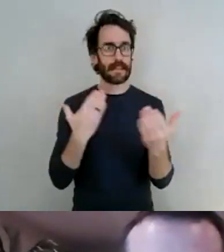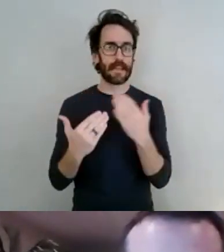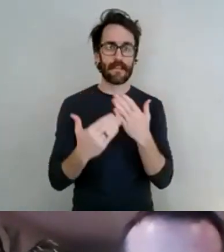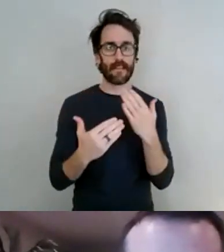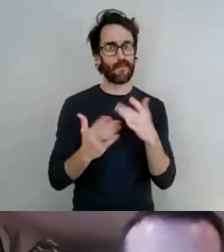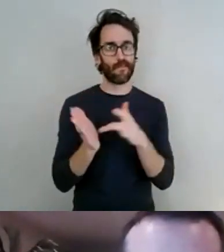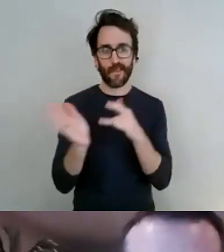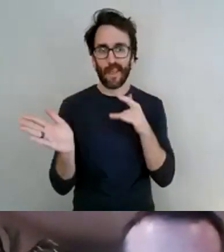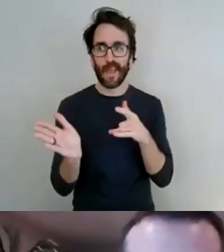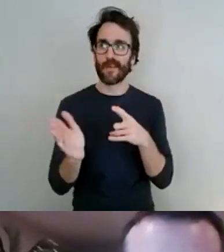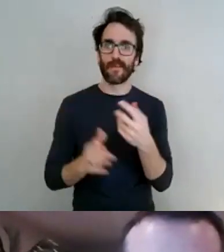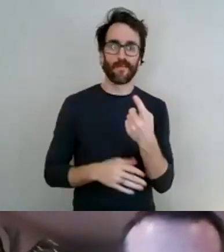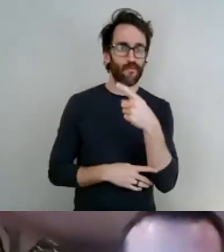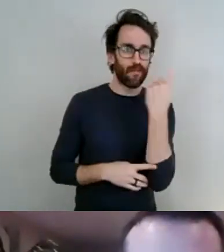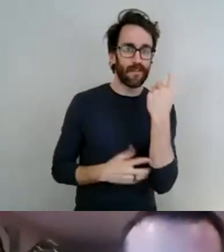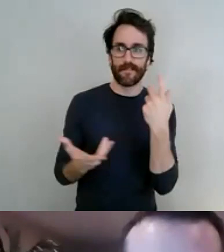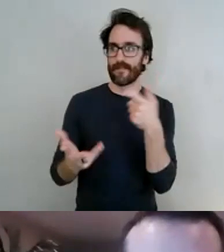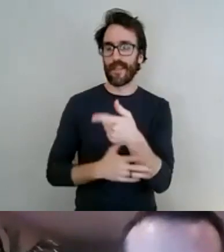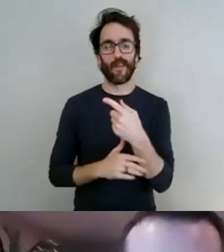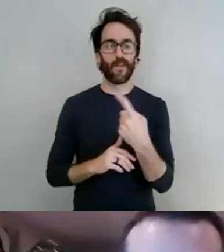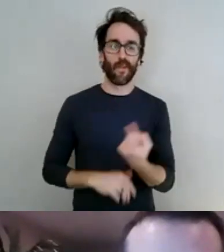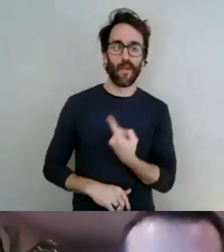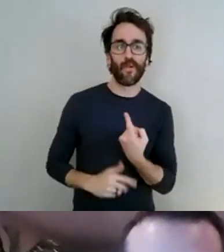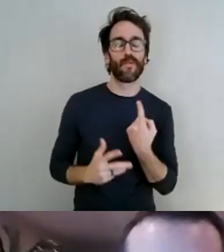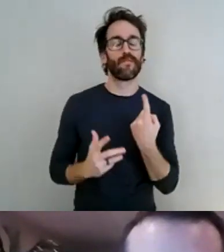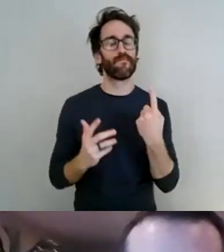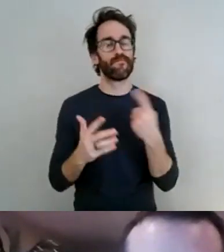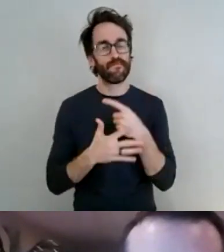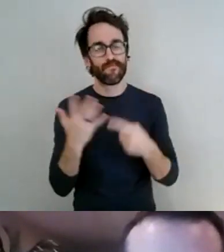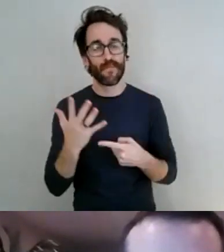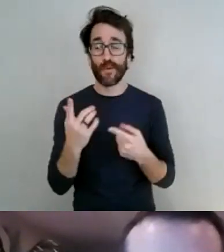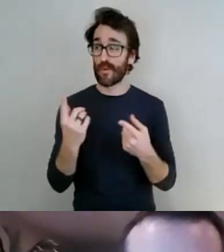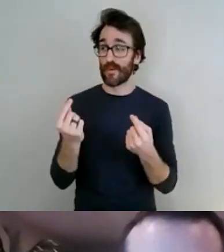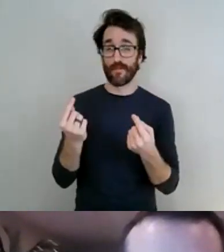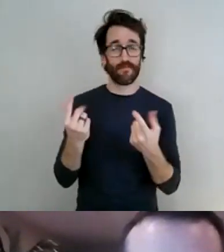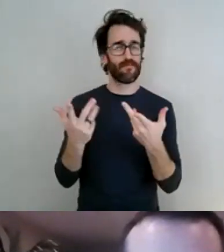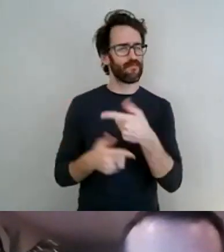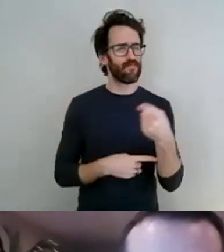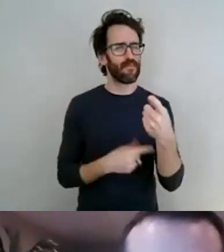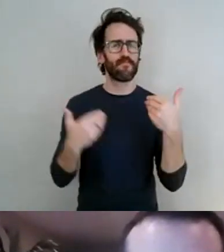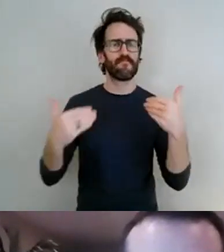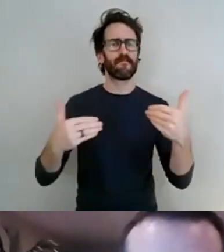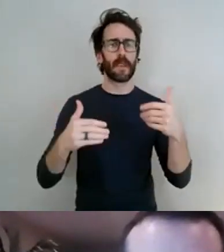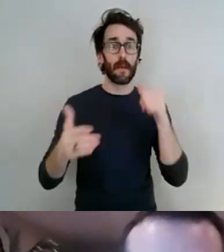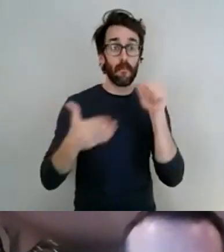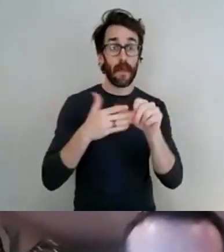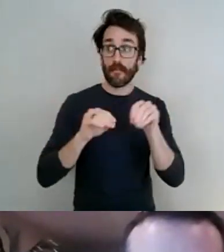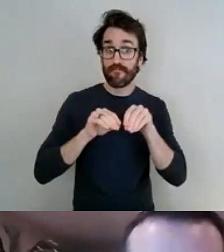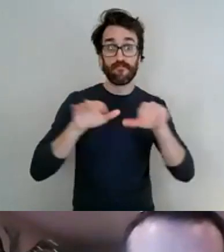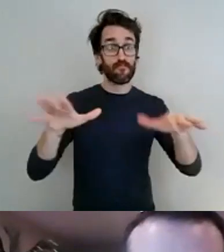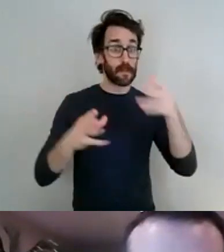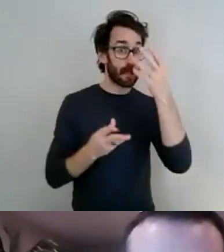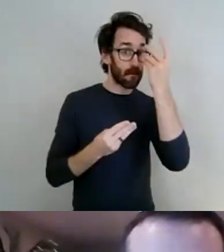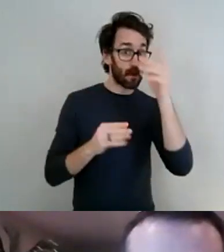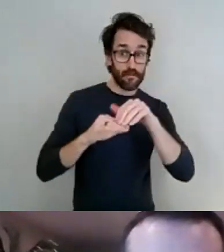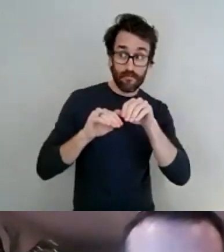to isolation, loneliness, do you send out mass mailings on this topic info about senior crime, frauds awareness, how